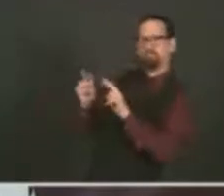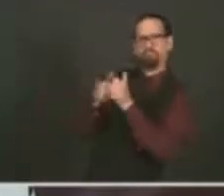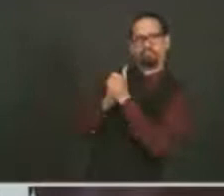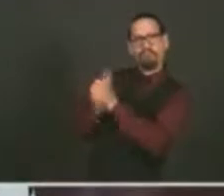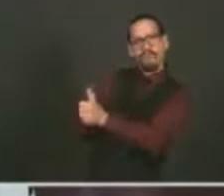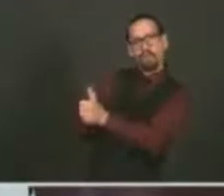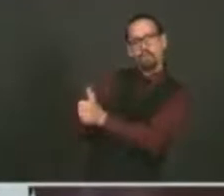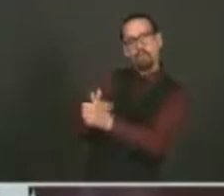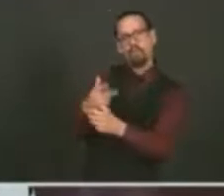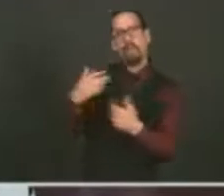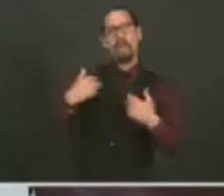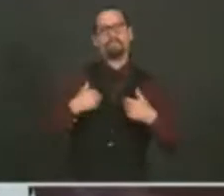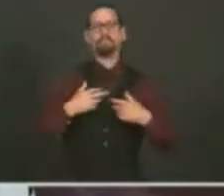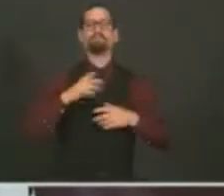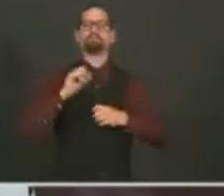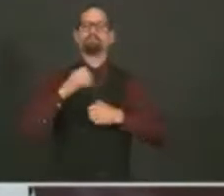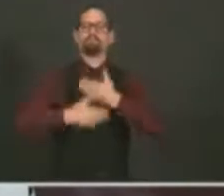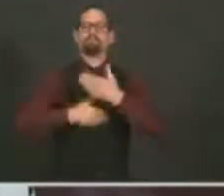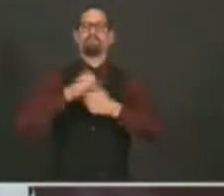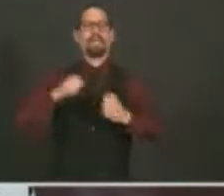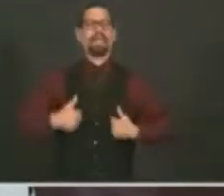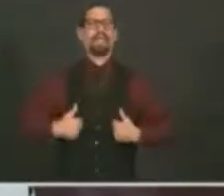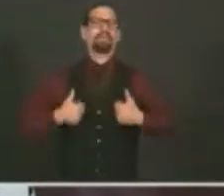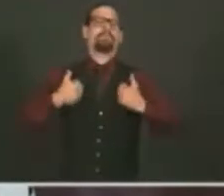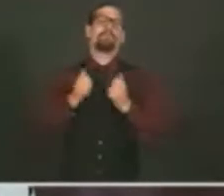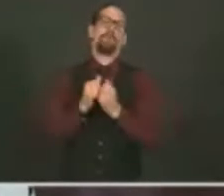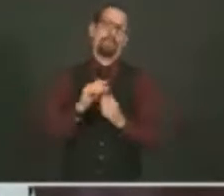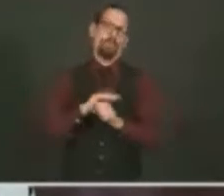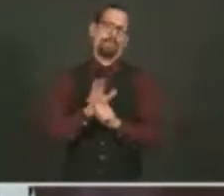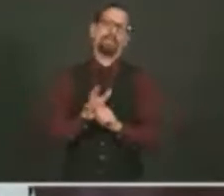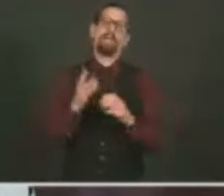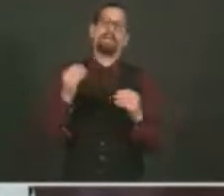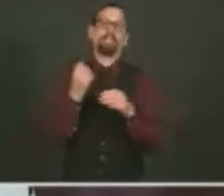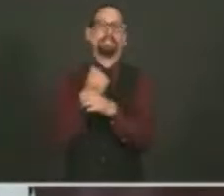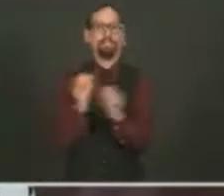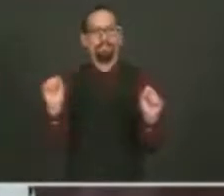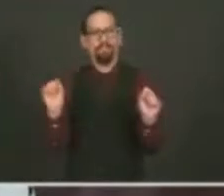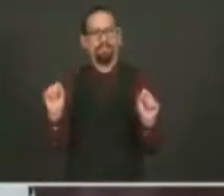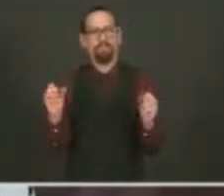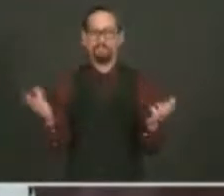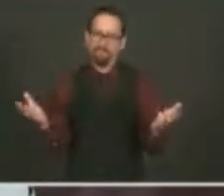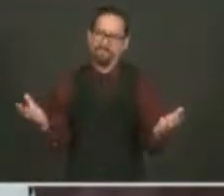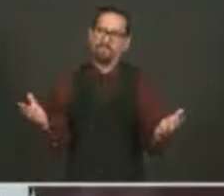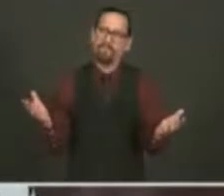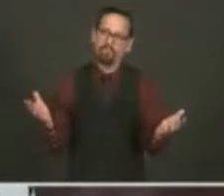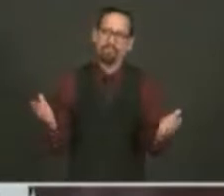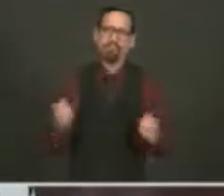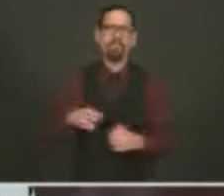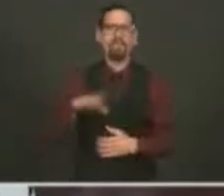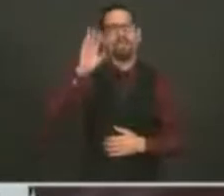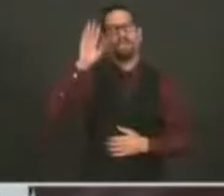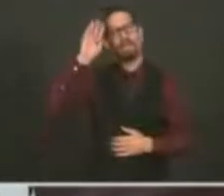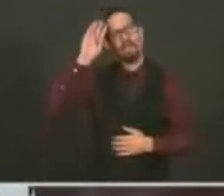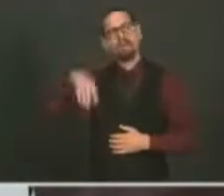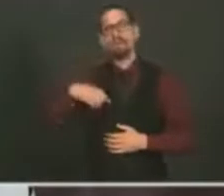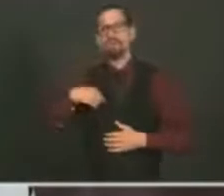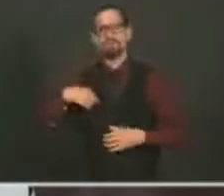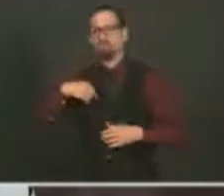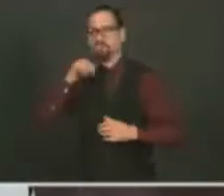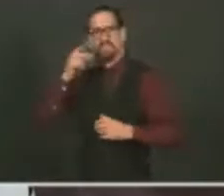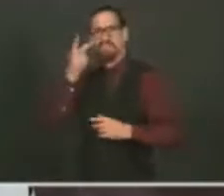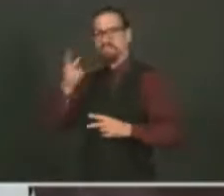with COVID-19 safely. While we're not seeing significant clusters,